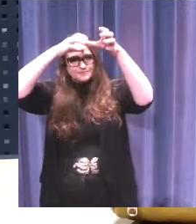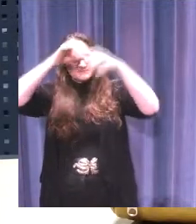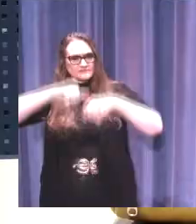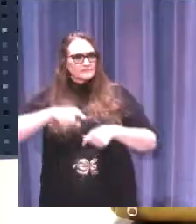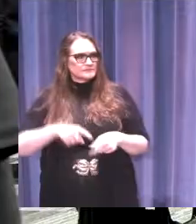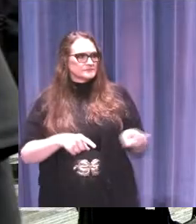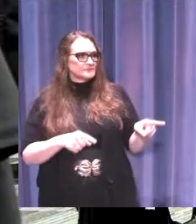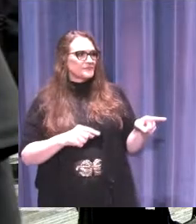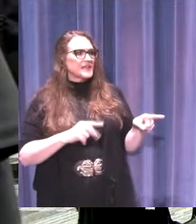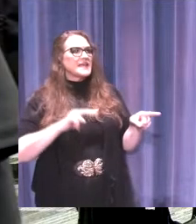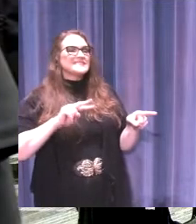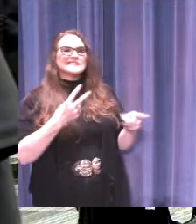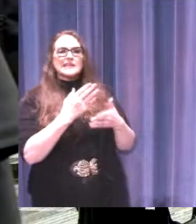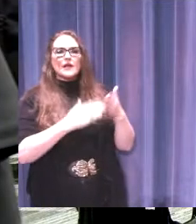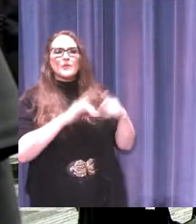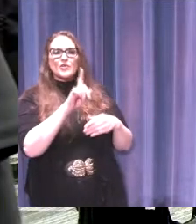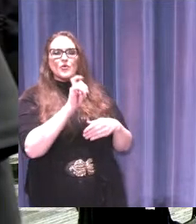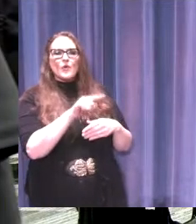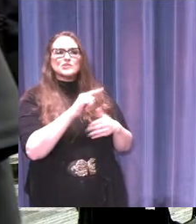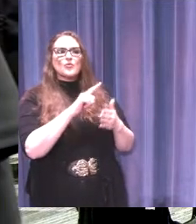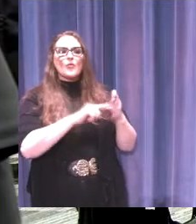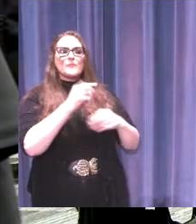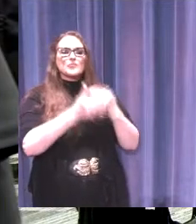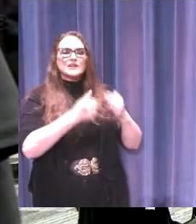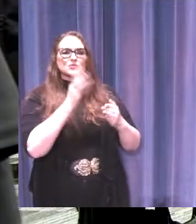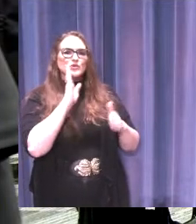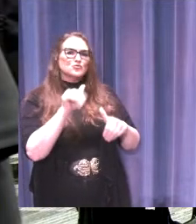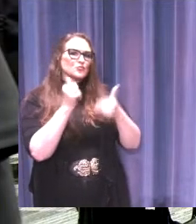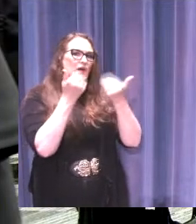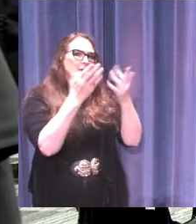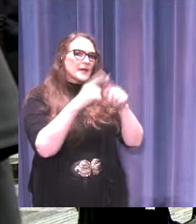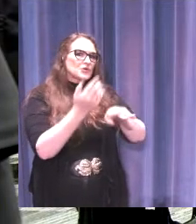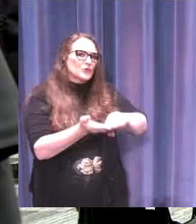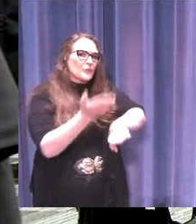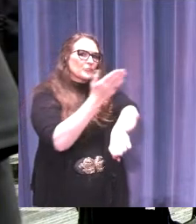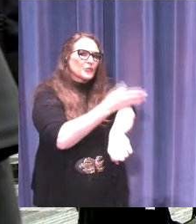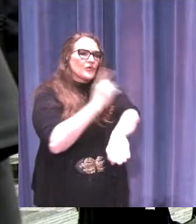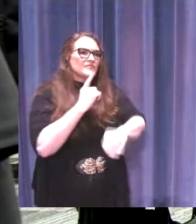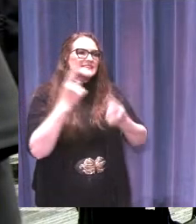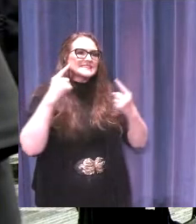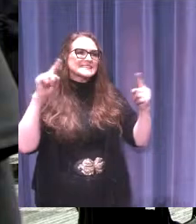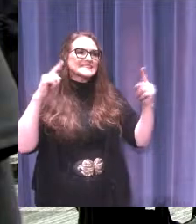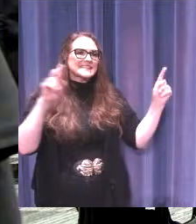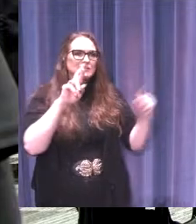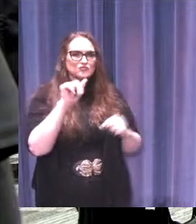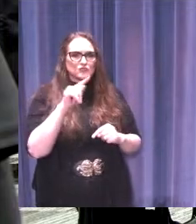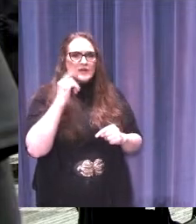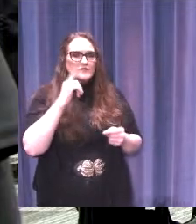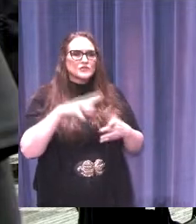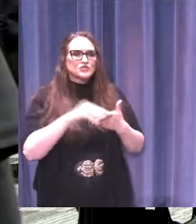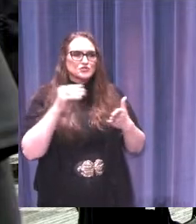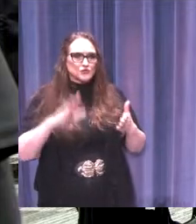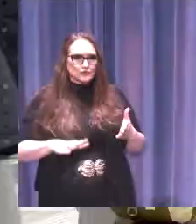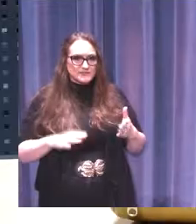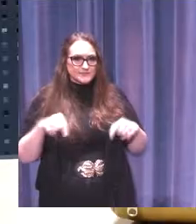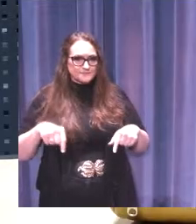The second part of that question was, what process would you recommend to improve the success rate of the student body?